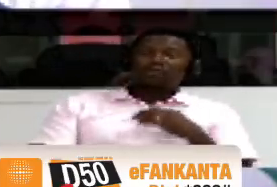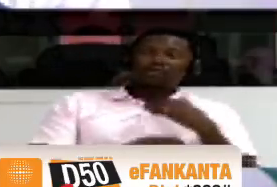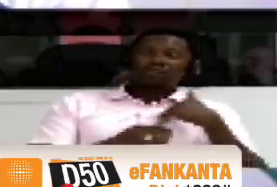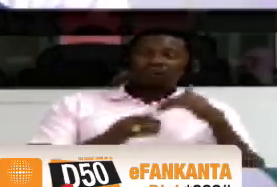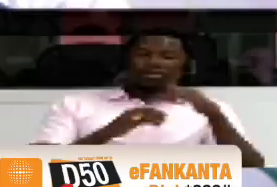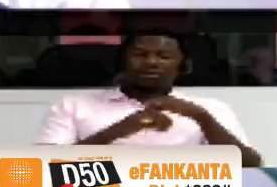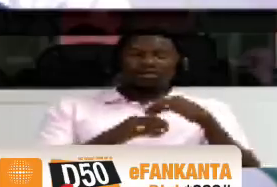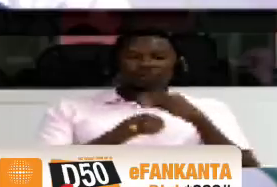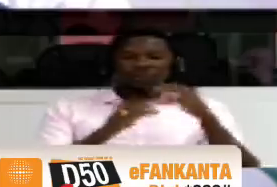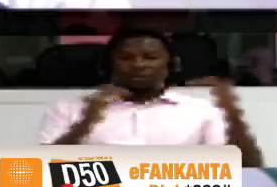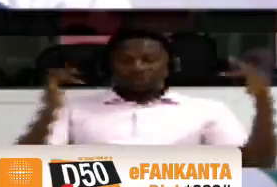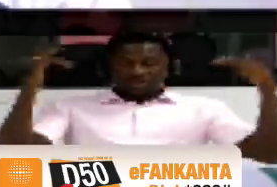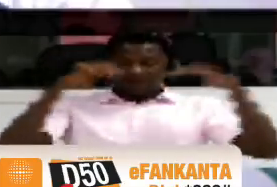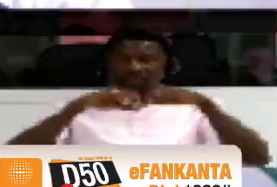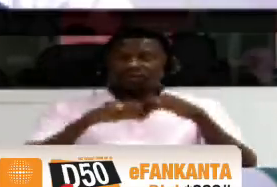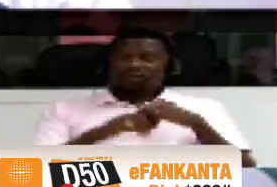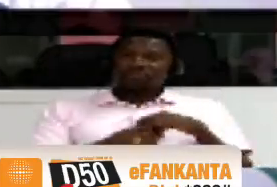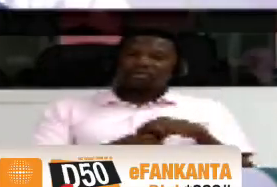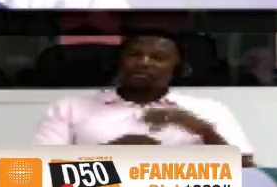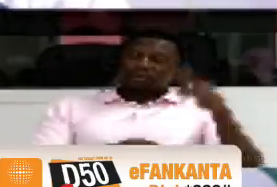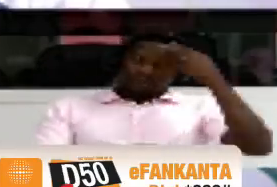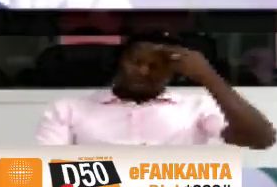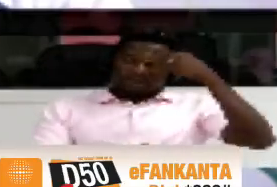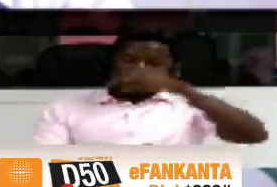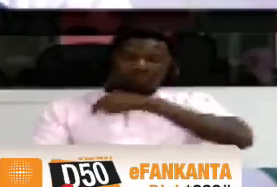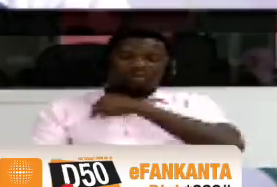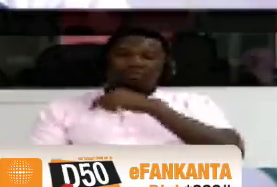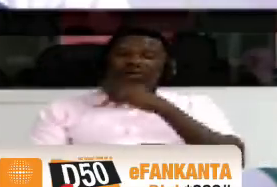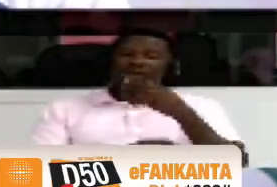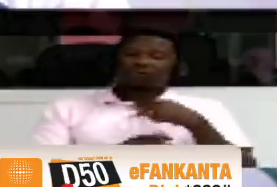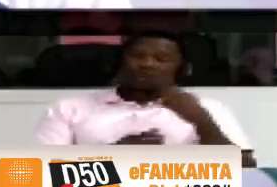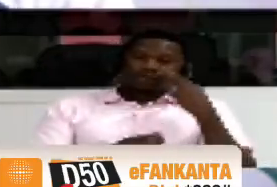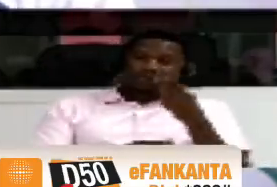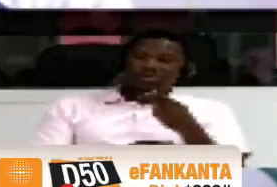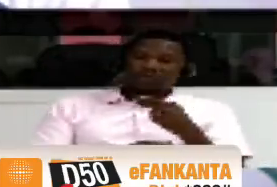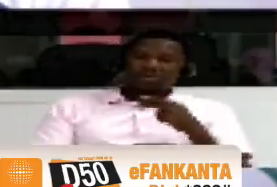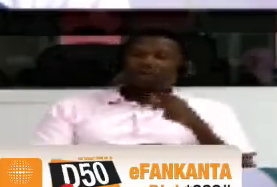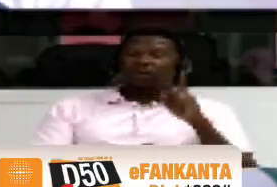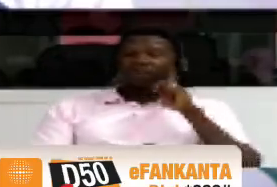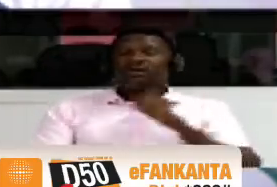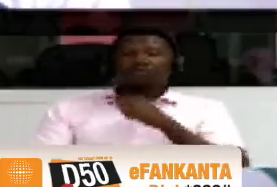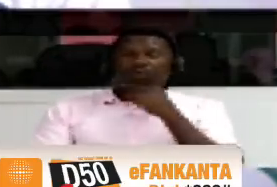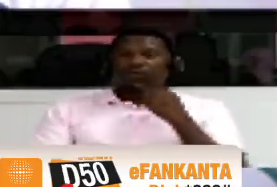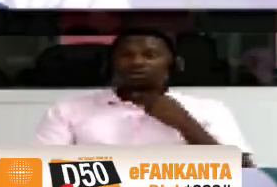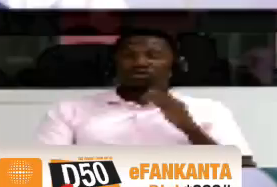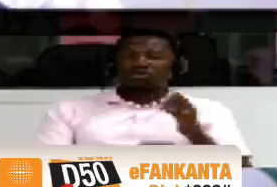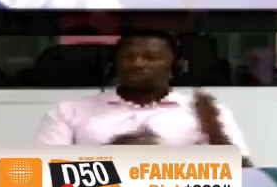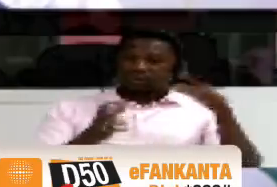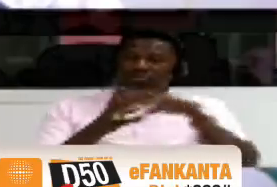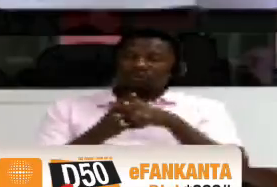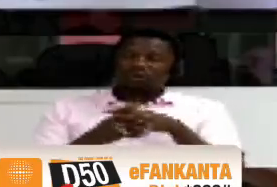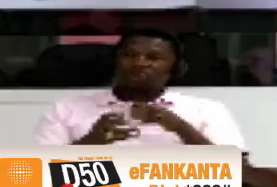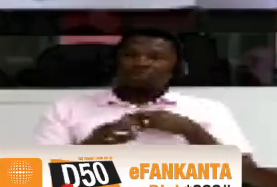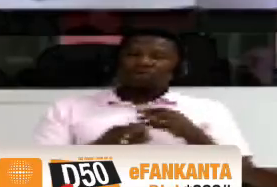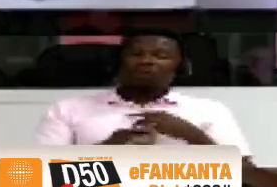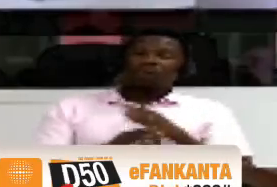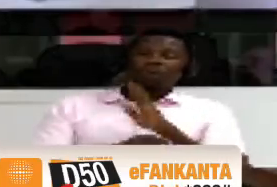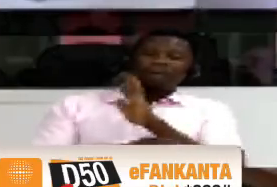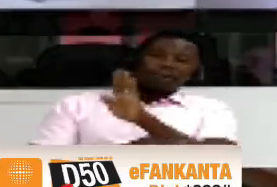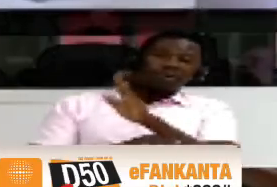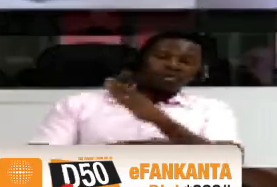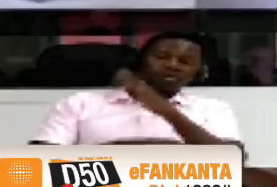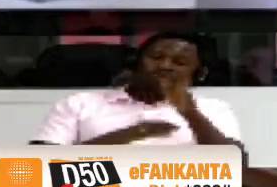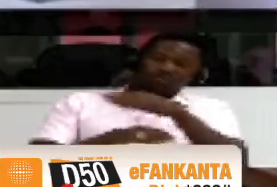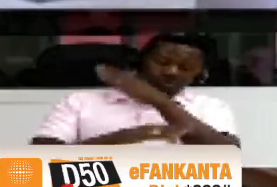of principals, you saw parents coming together to ban students from being part of